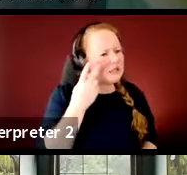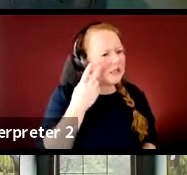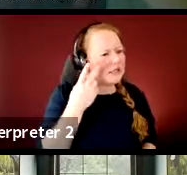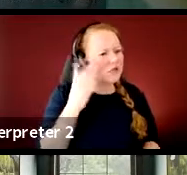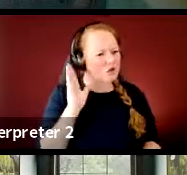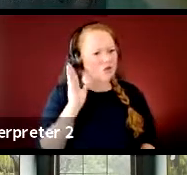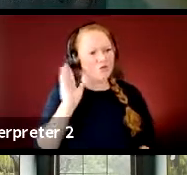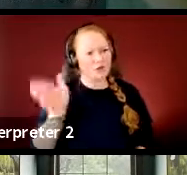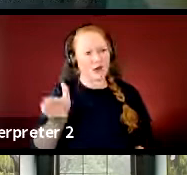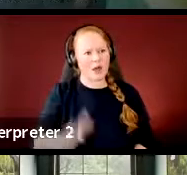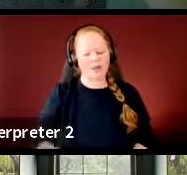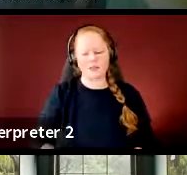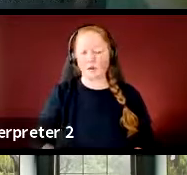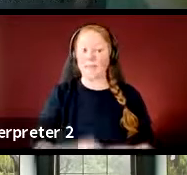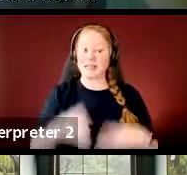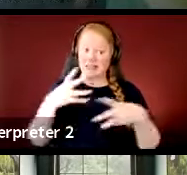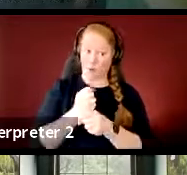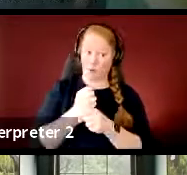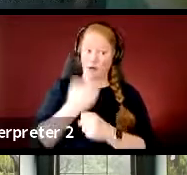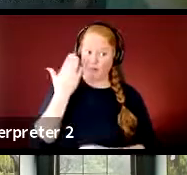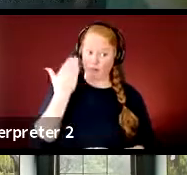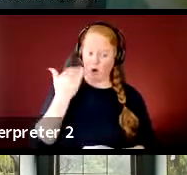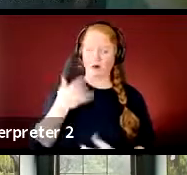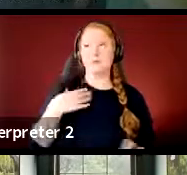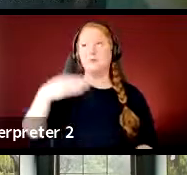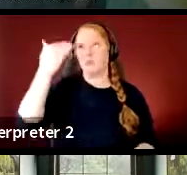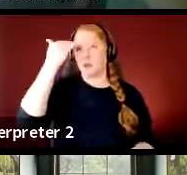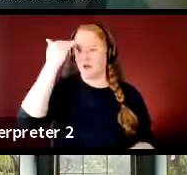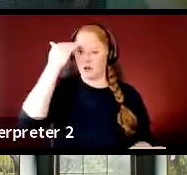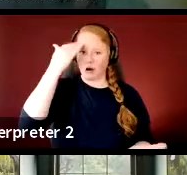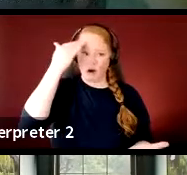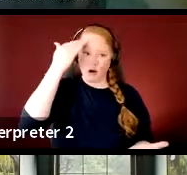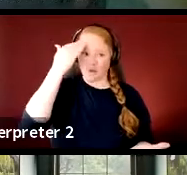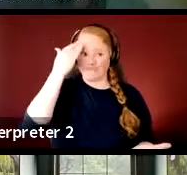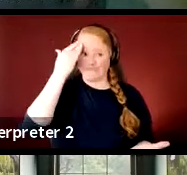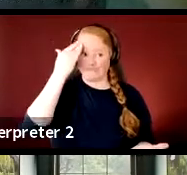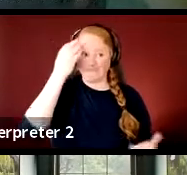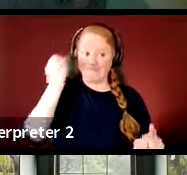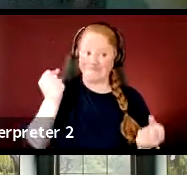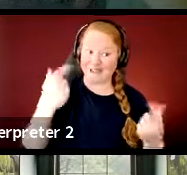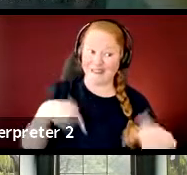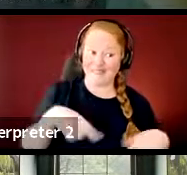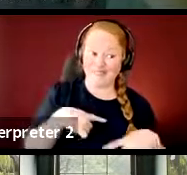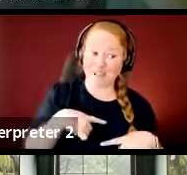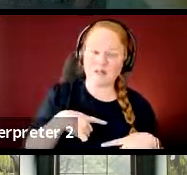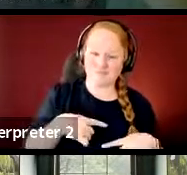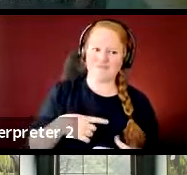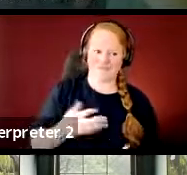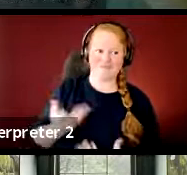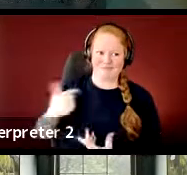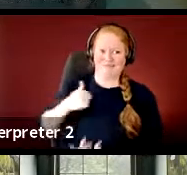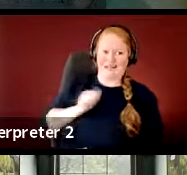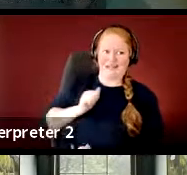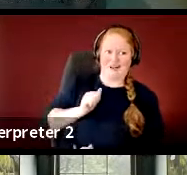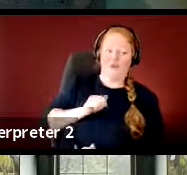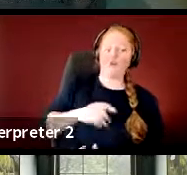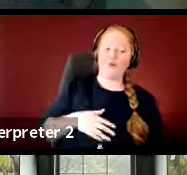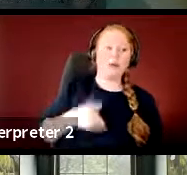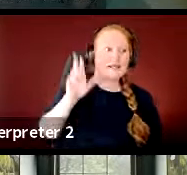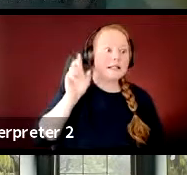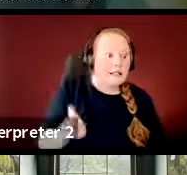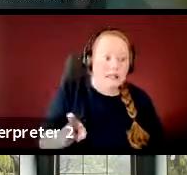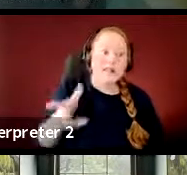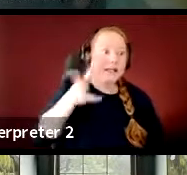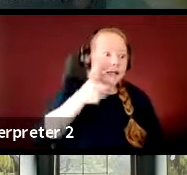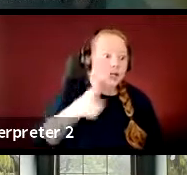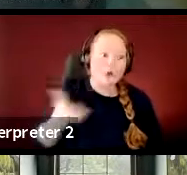to summarize, because we know that many of us, including me, are better when we hear it more than once. The document you